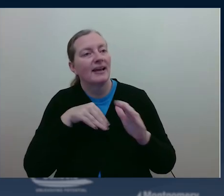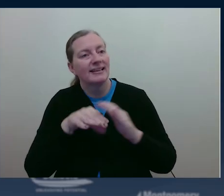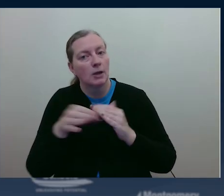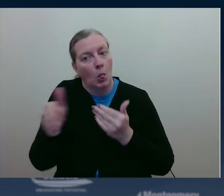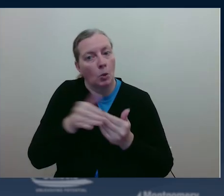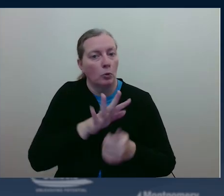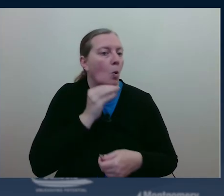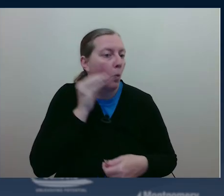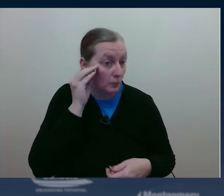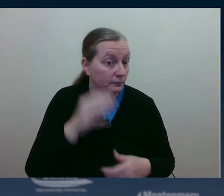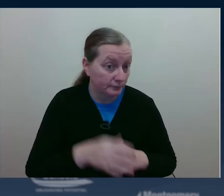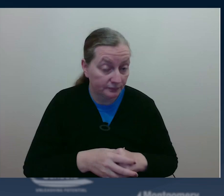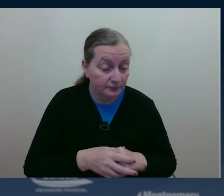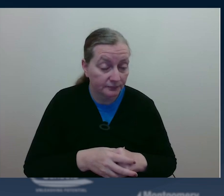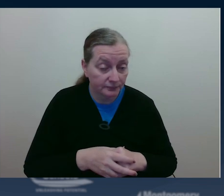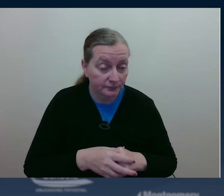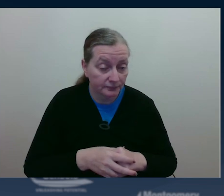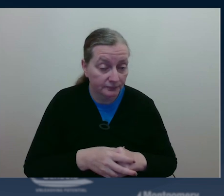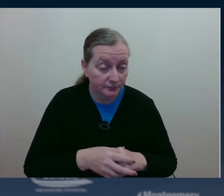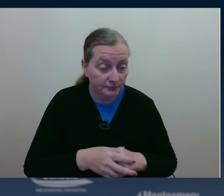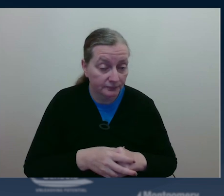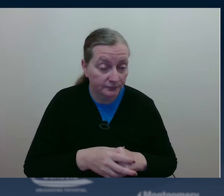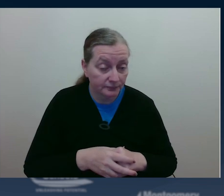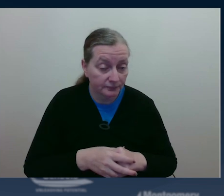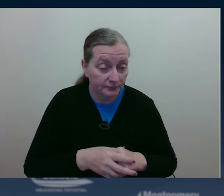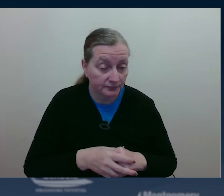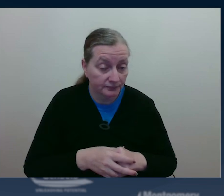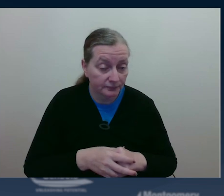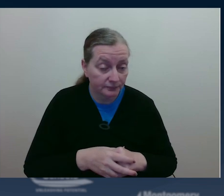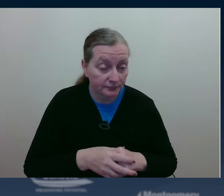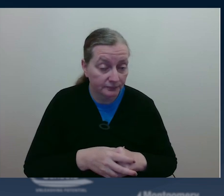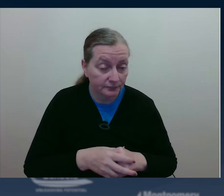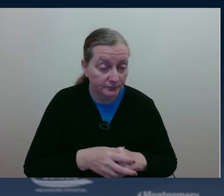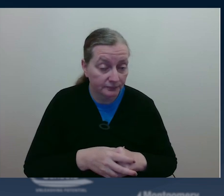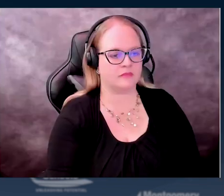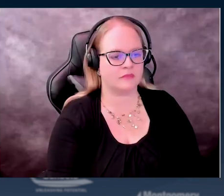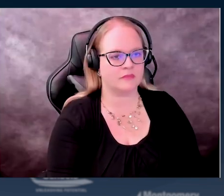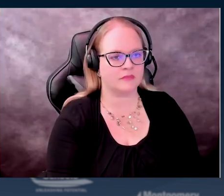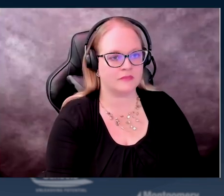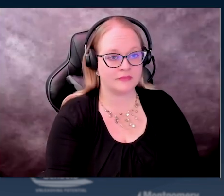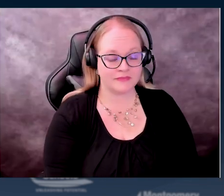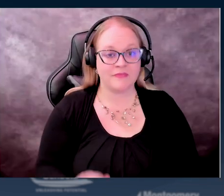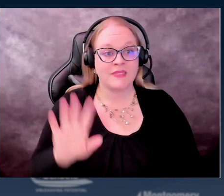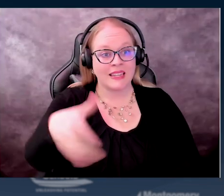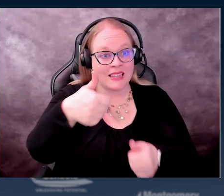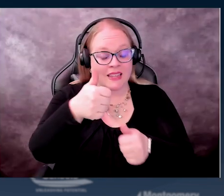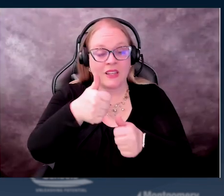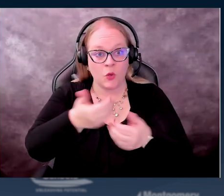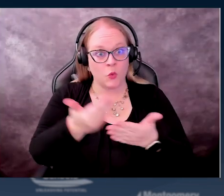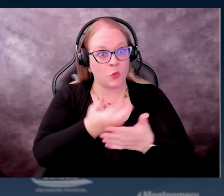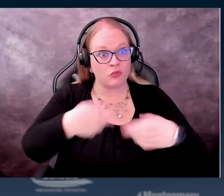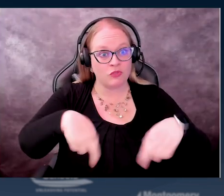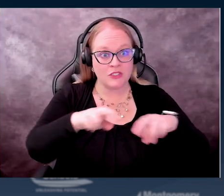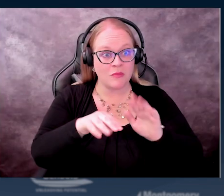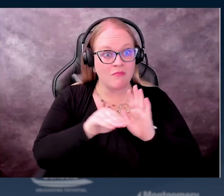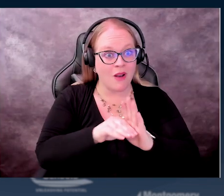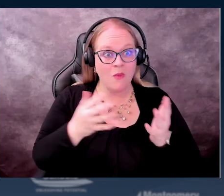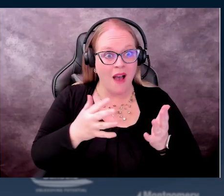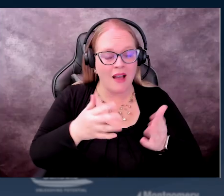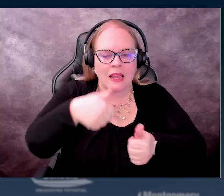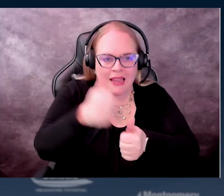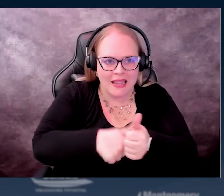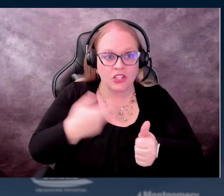model, each high school will offer a criteria-based program with the hopes of also offering an interest-based